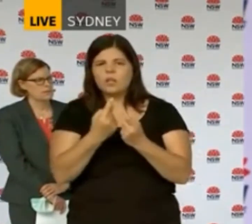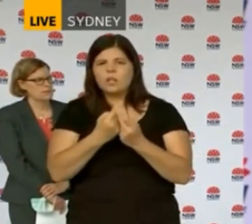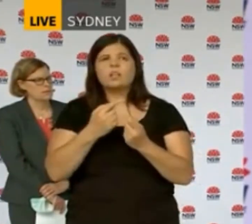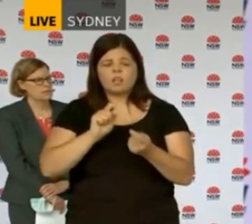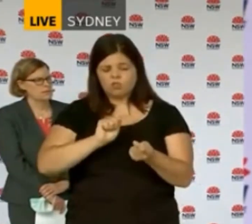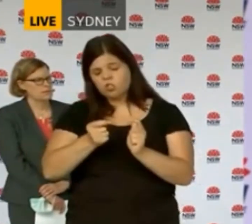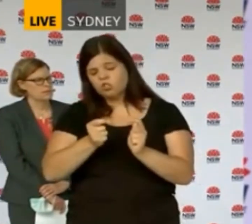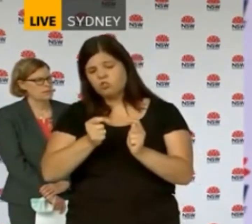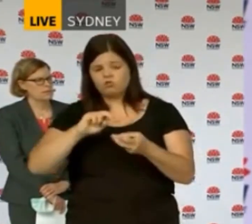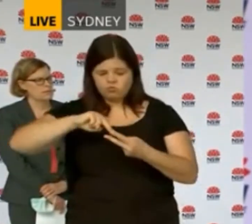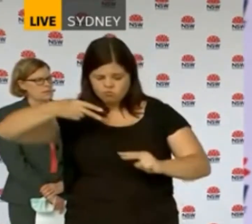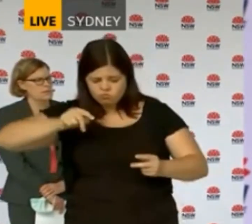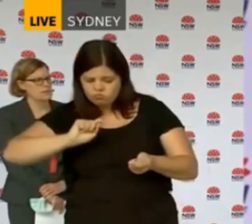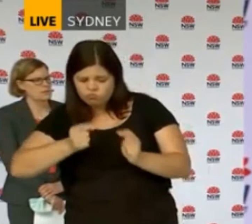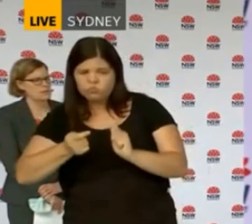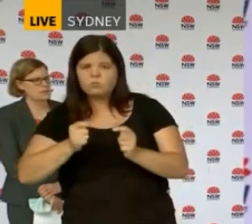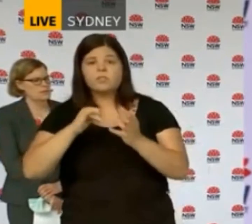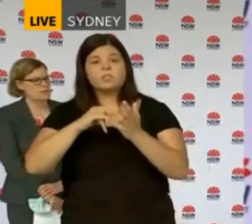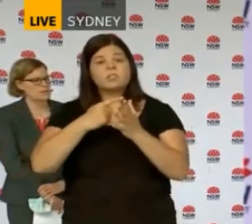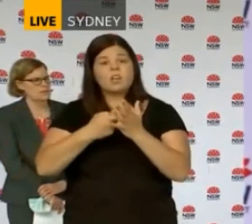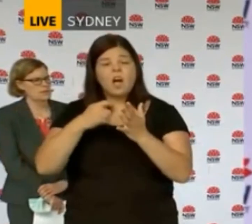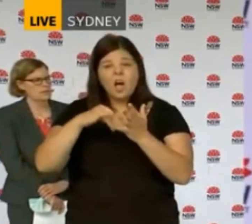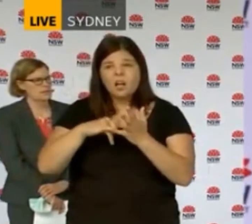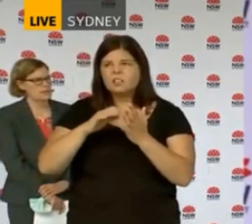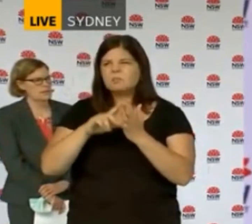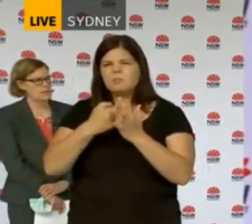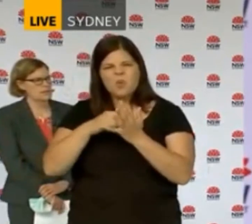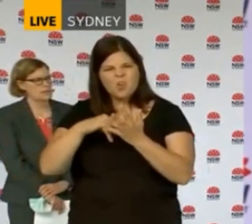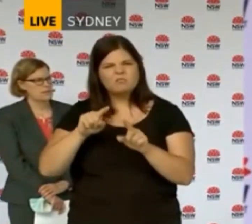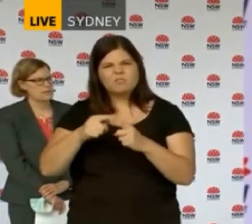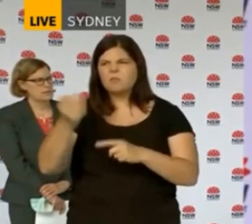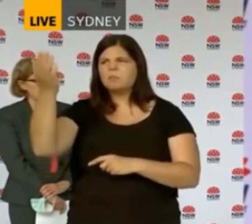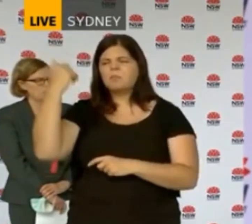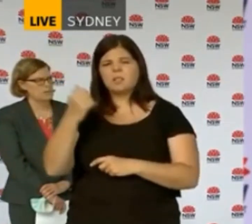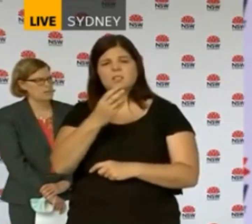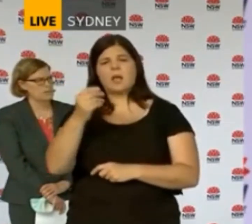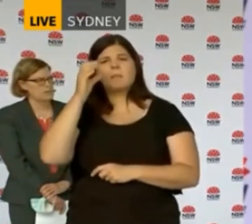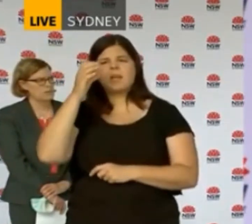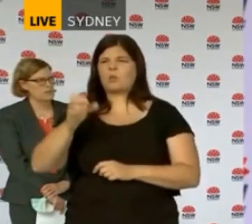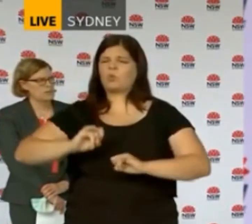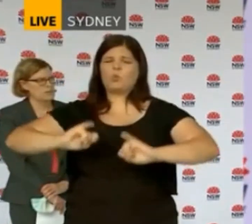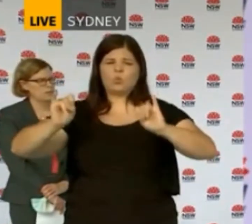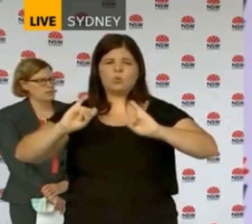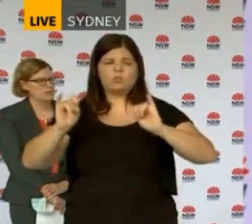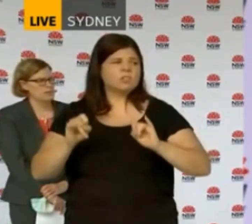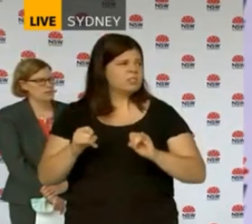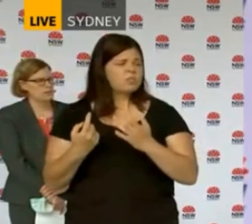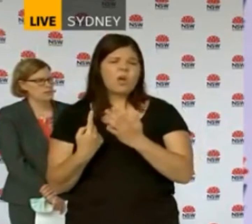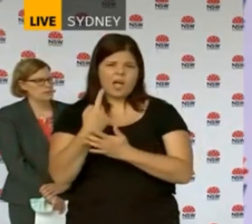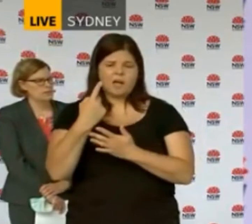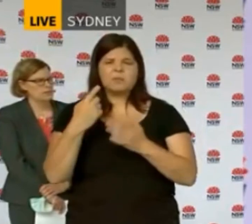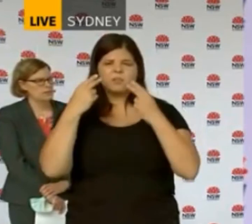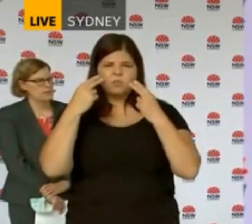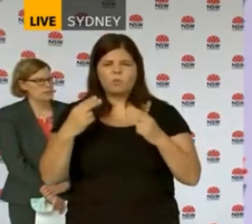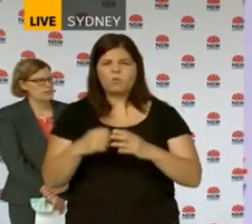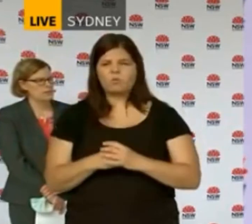community that in past times, SARS, MERS and so on, that were major issues for parts of the world. It's not unexpected, but of course